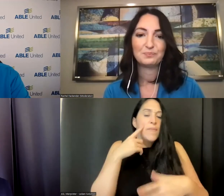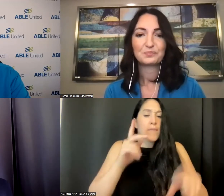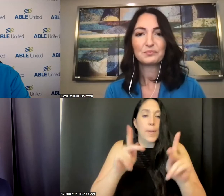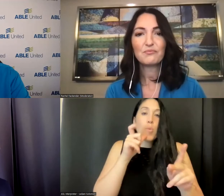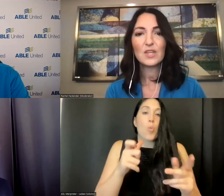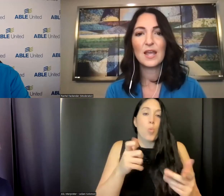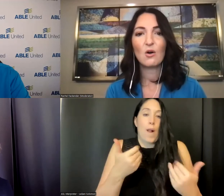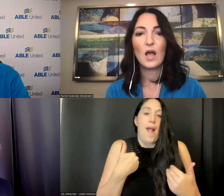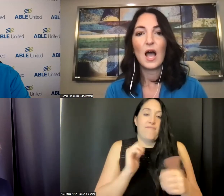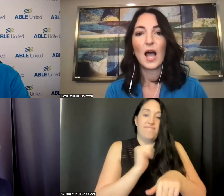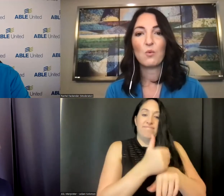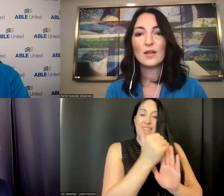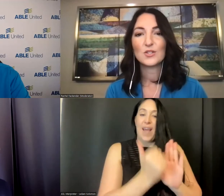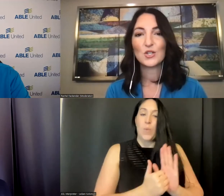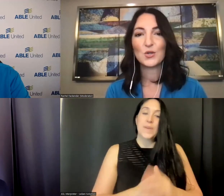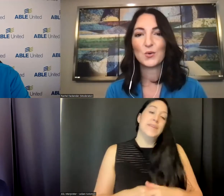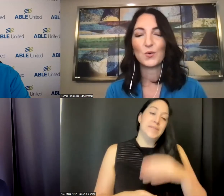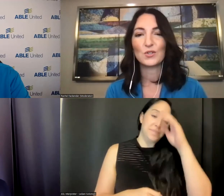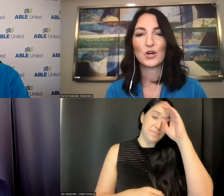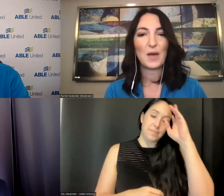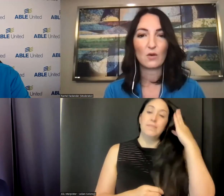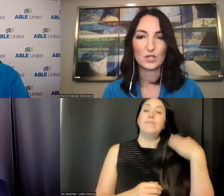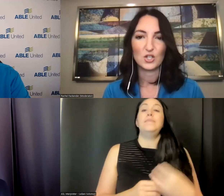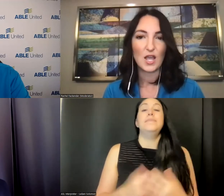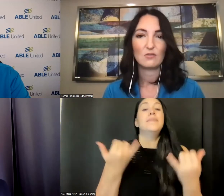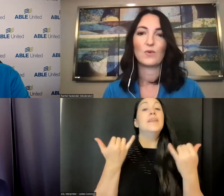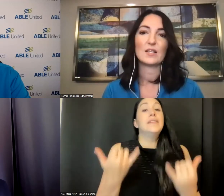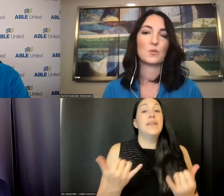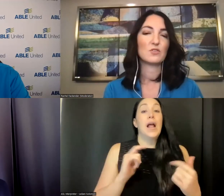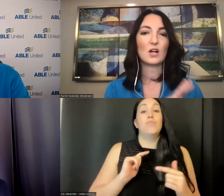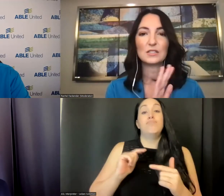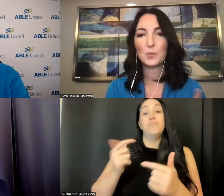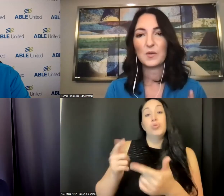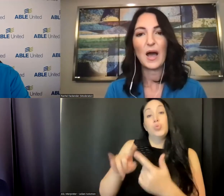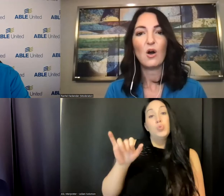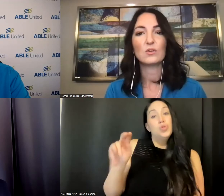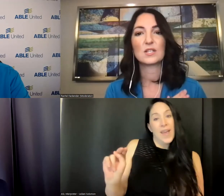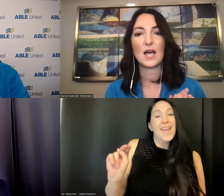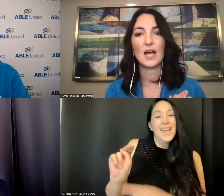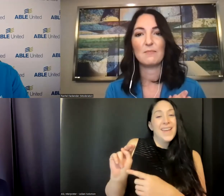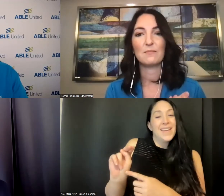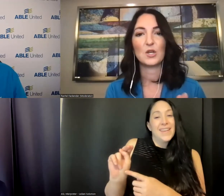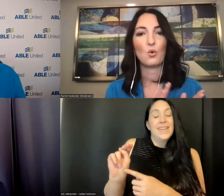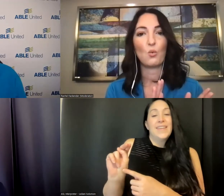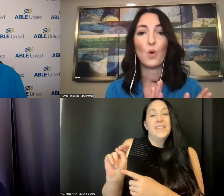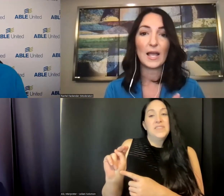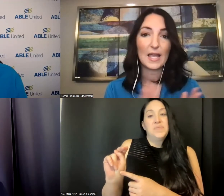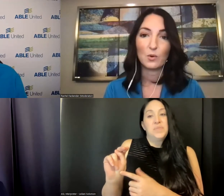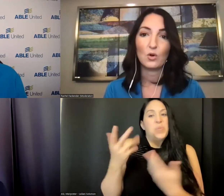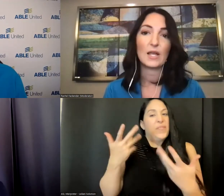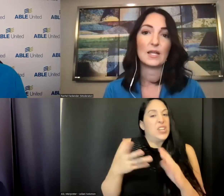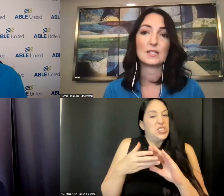accounts. Now, I want to turn it back over to Jen, right? So we've talked a little bit about, you know,